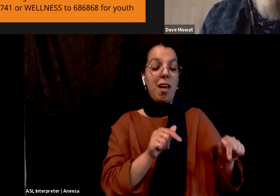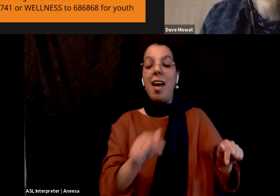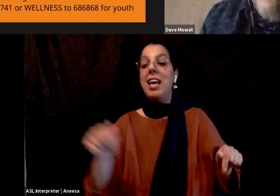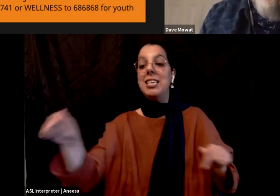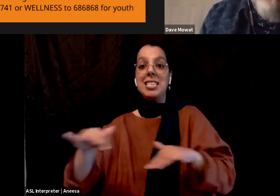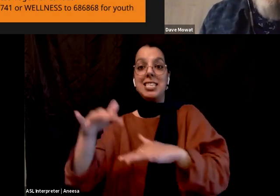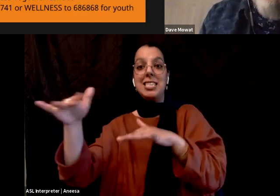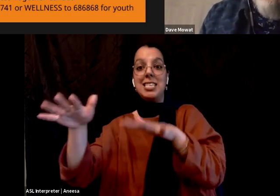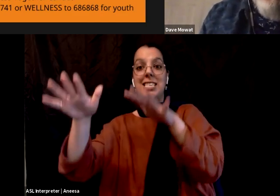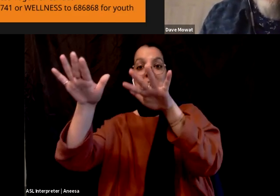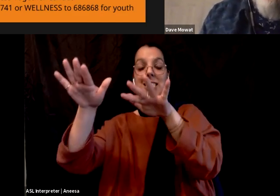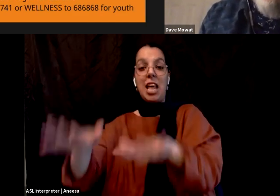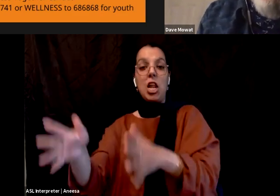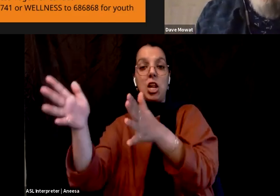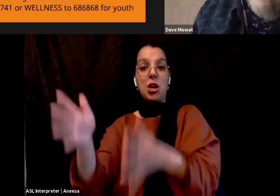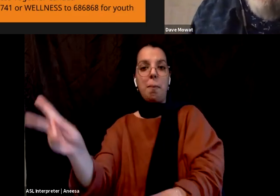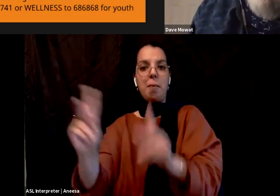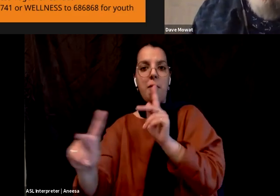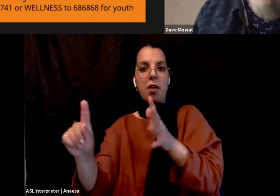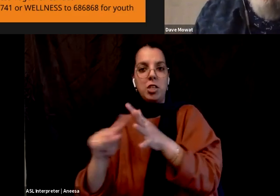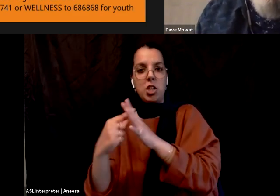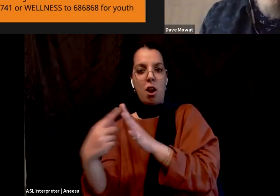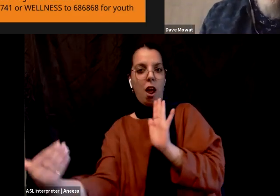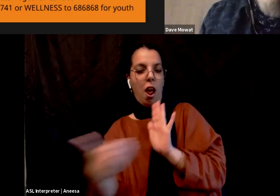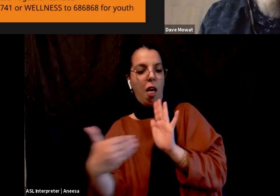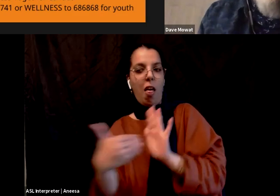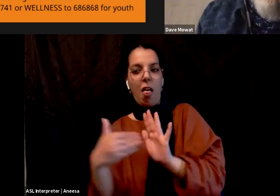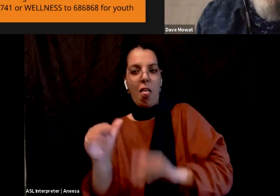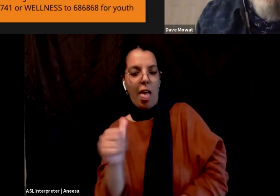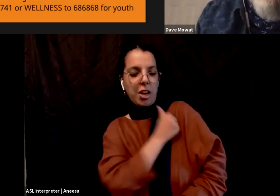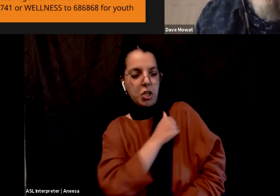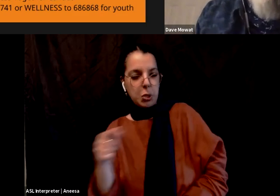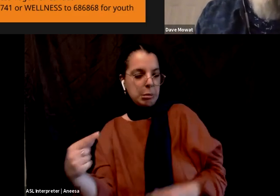to develop an attitude towards our people.